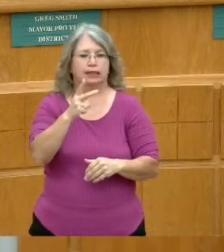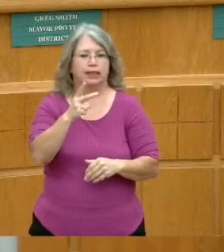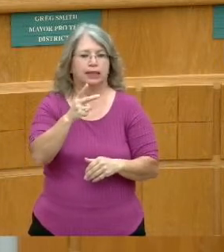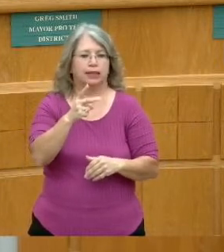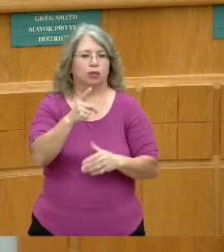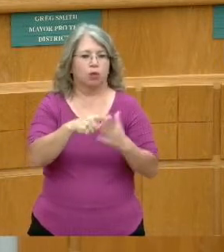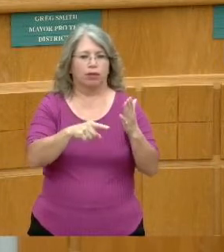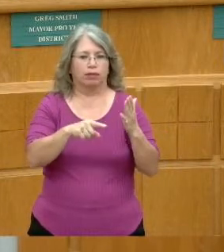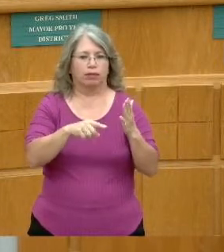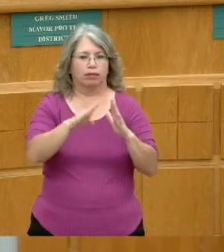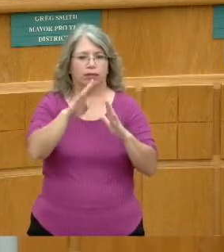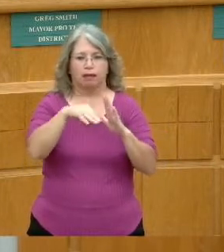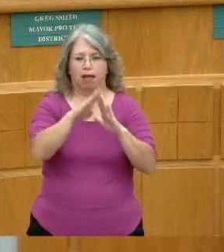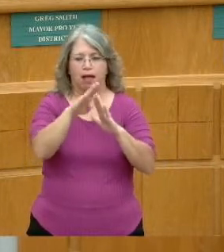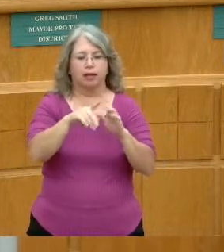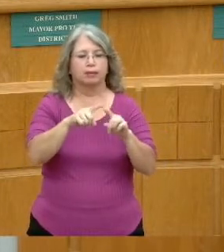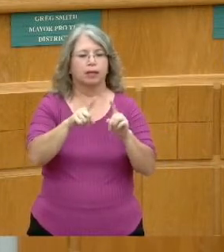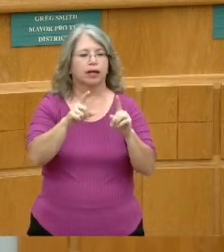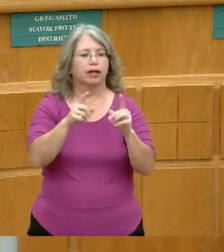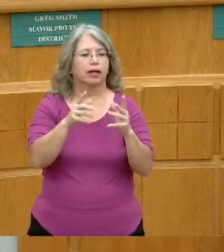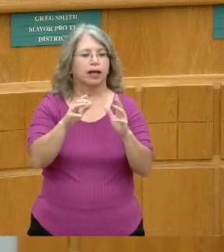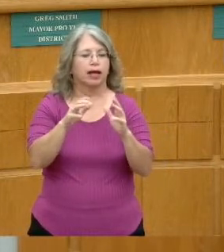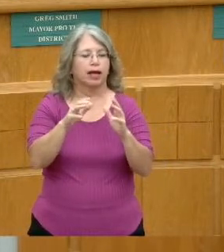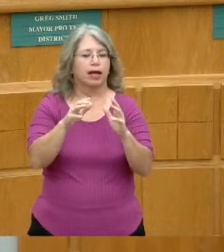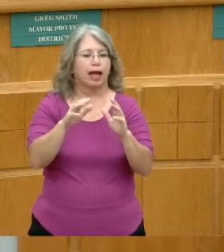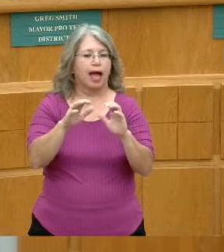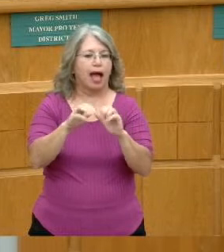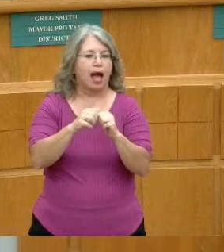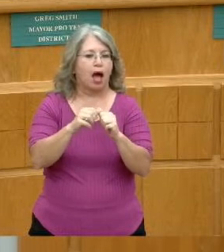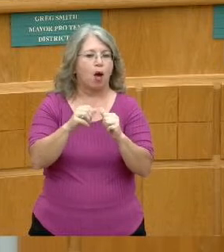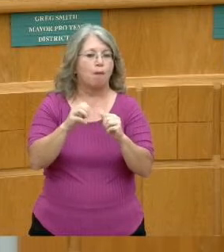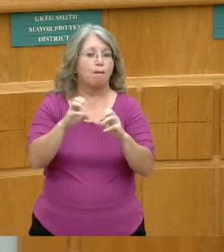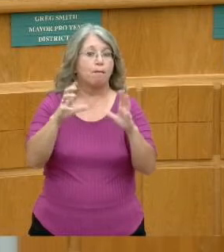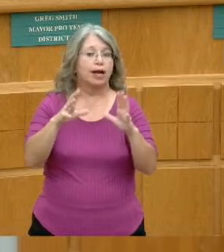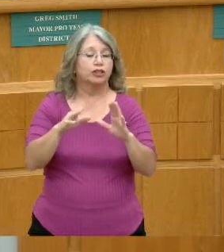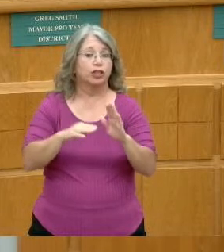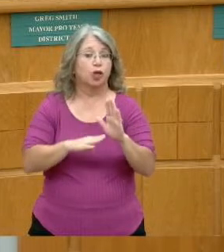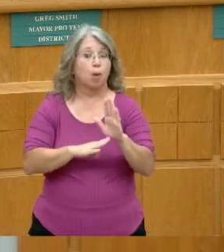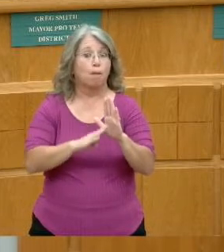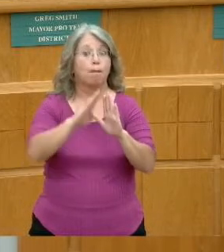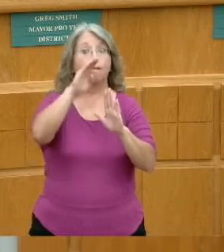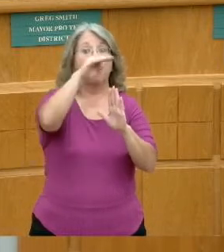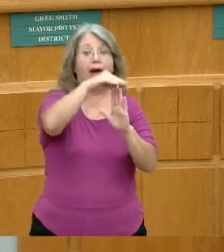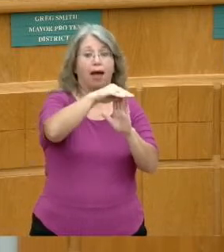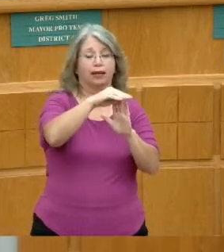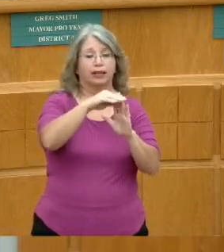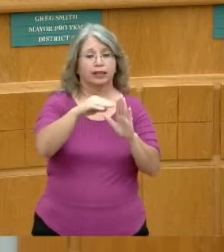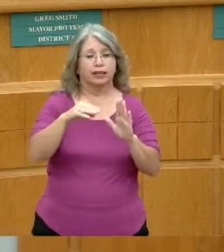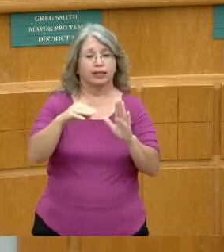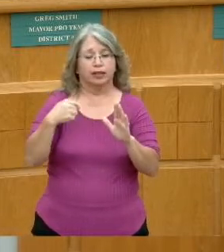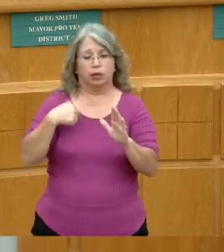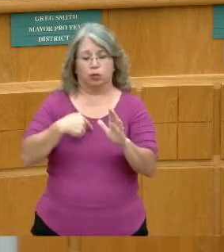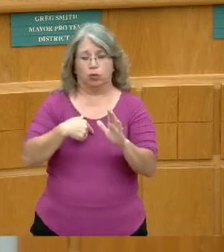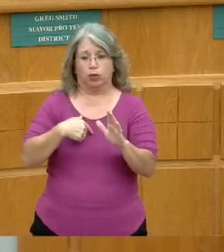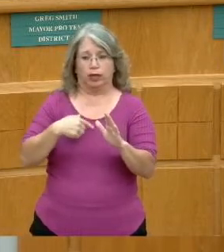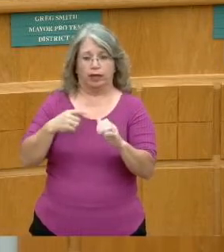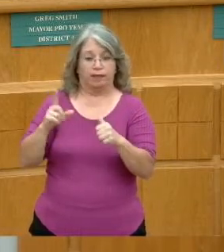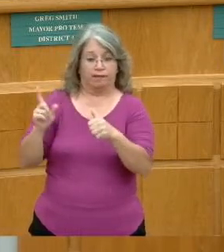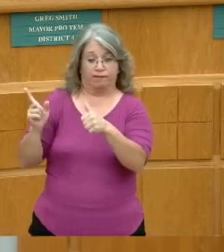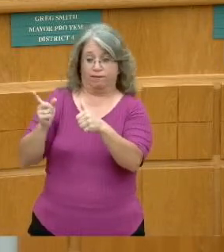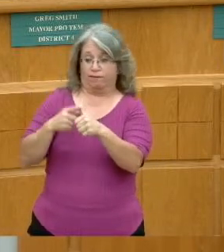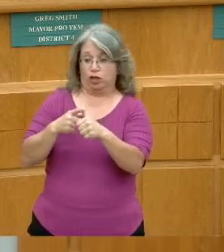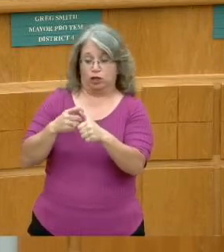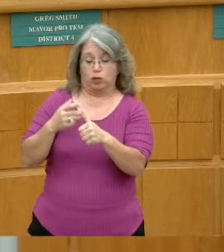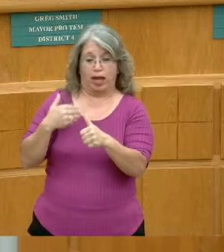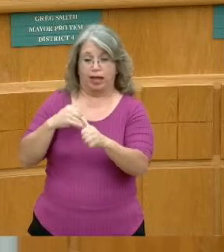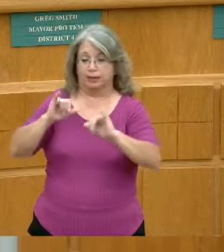Because right at the lowest point, that was the peak of our efforts to try to contain COVID. We had a stay-at-home order. We